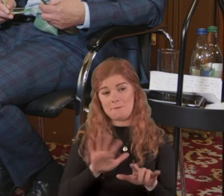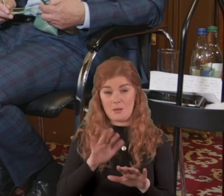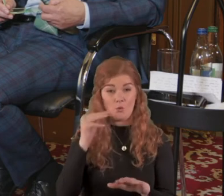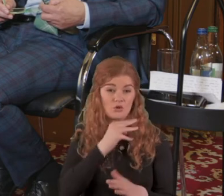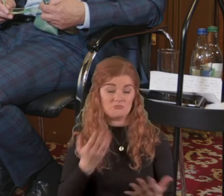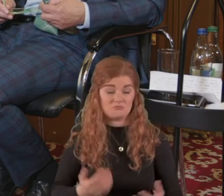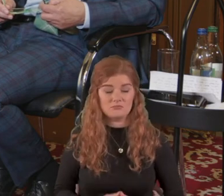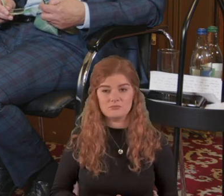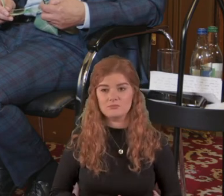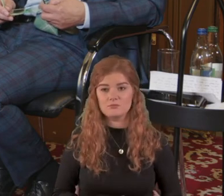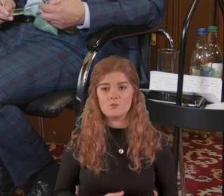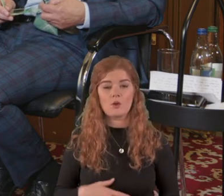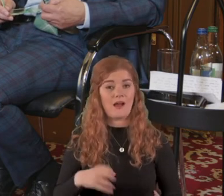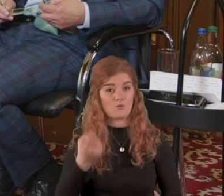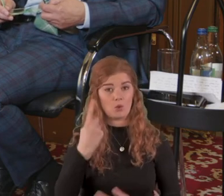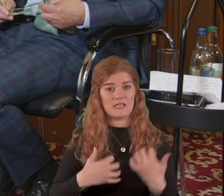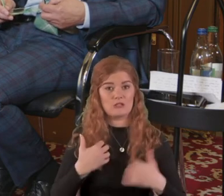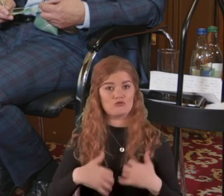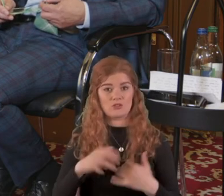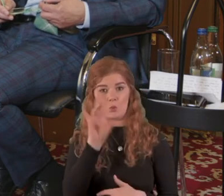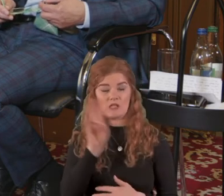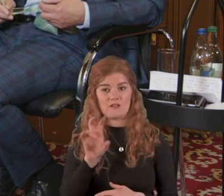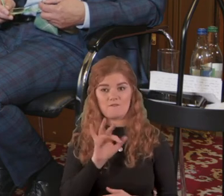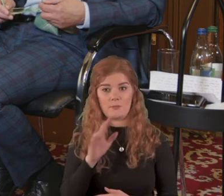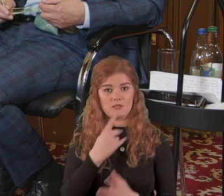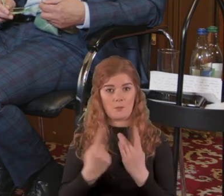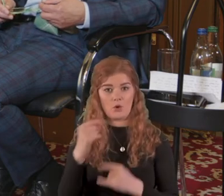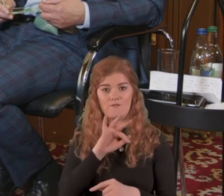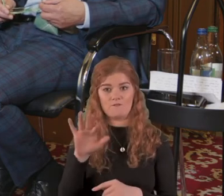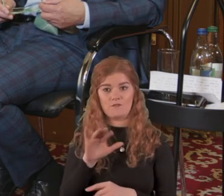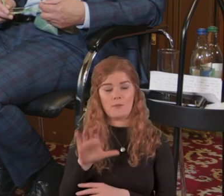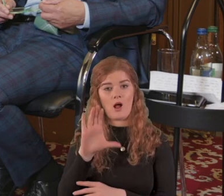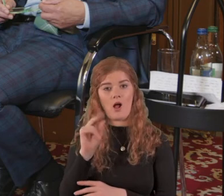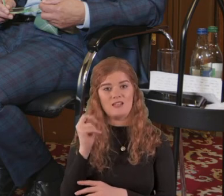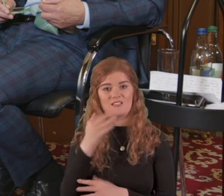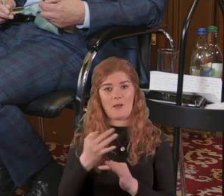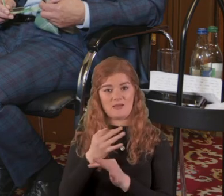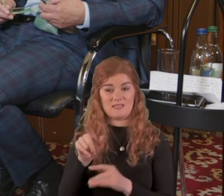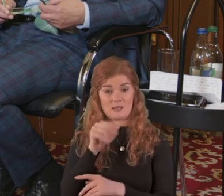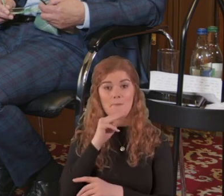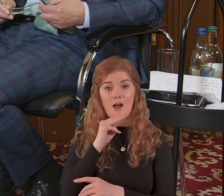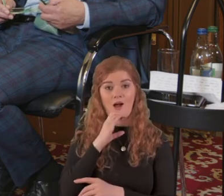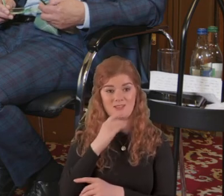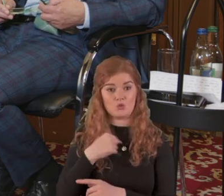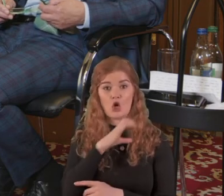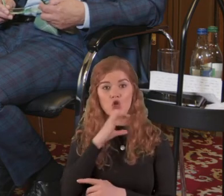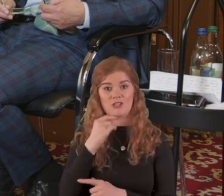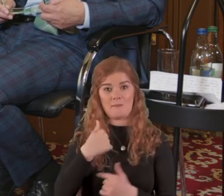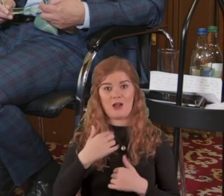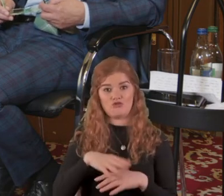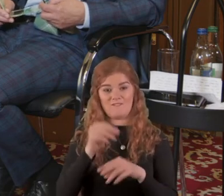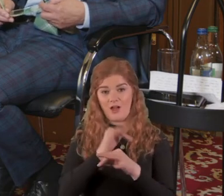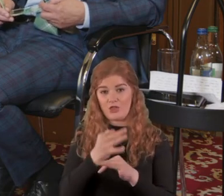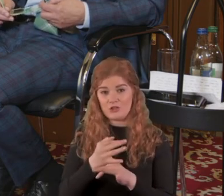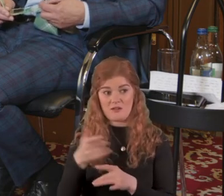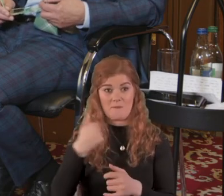important. We've an interesting one here now from someone who's from the Collins family. Michael Collins was a cousin of my grandfather. My